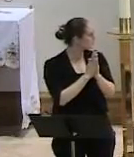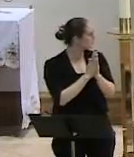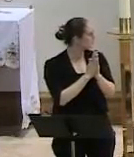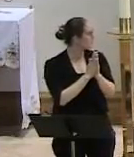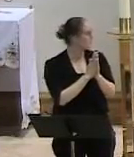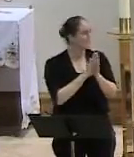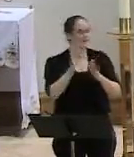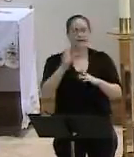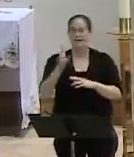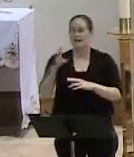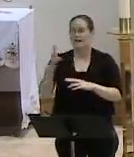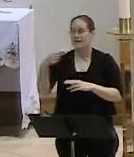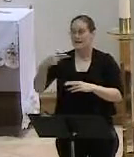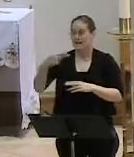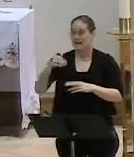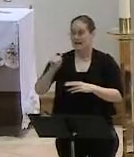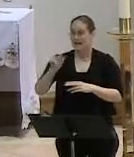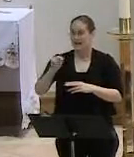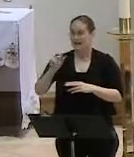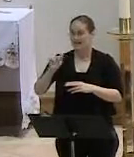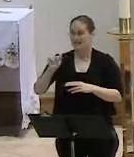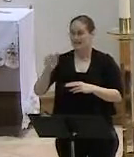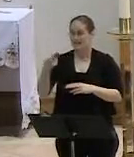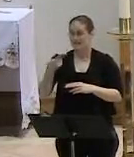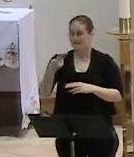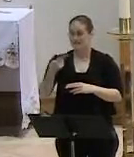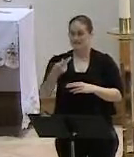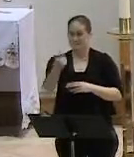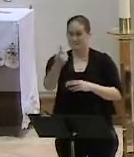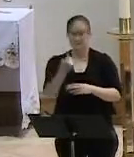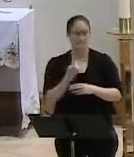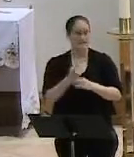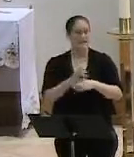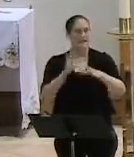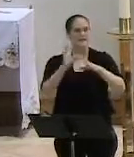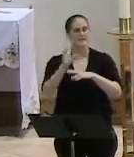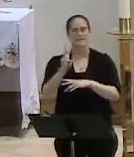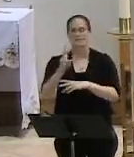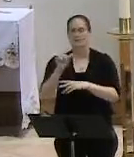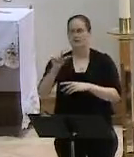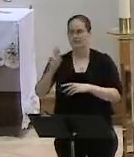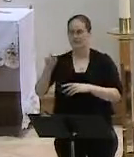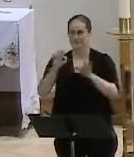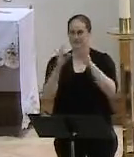Hannah Vaughan, if you could please come forward, and the Vaughan family.